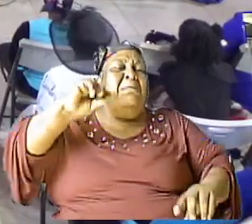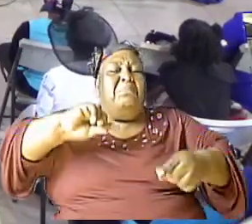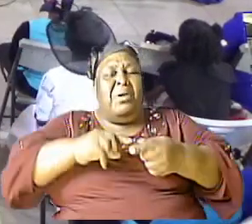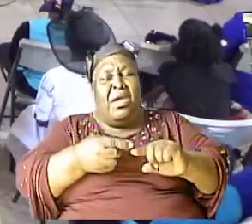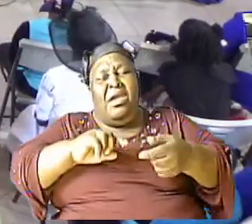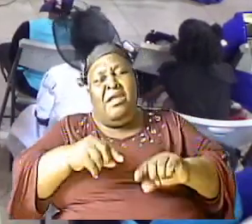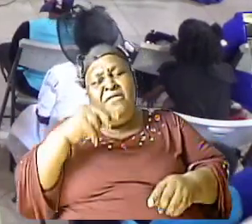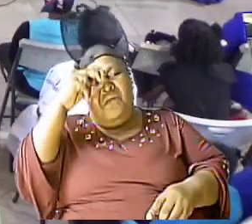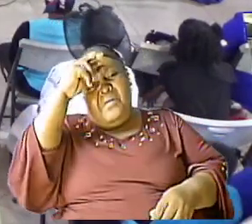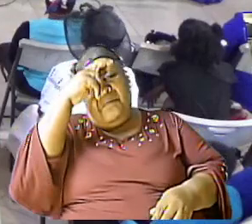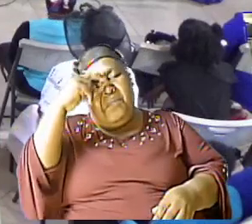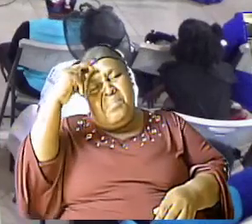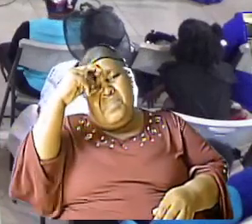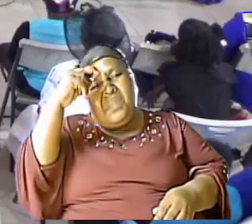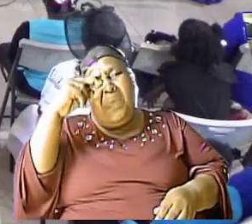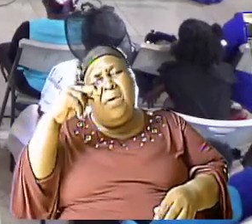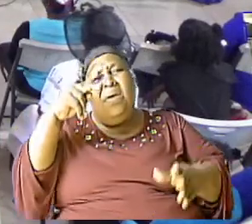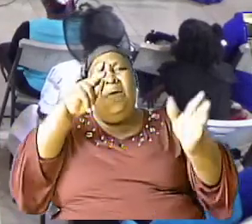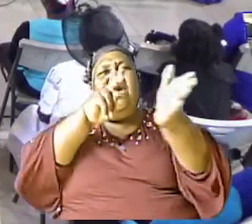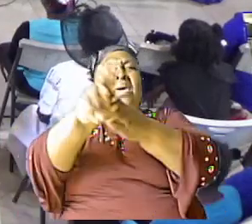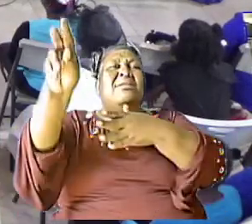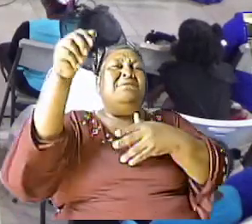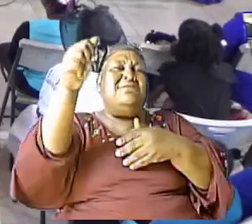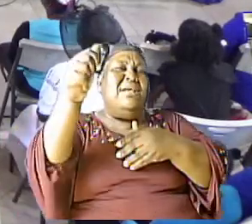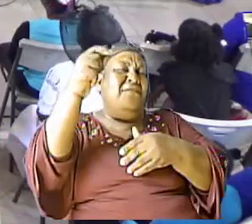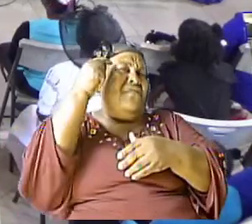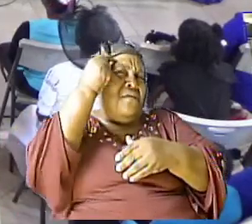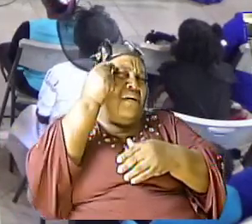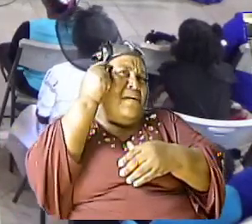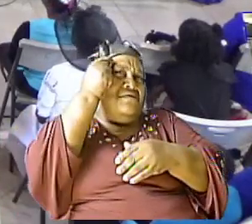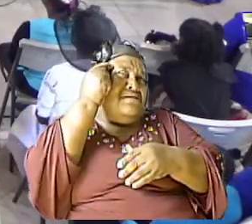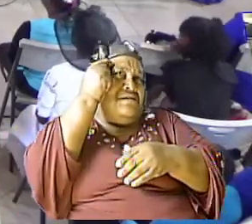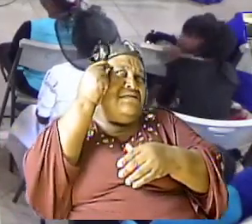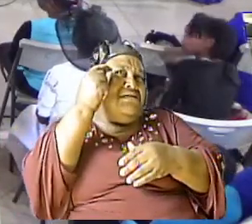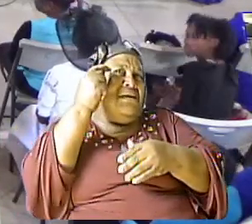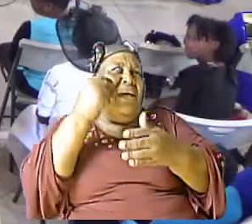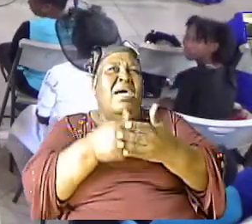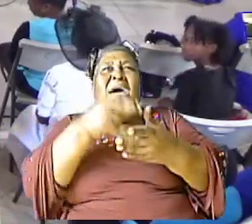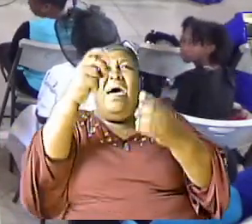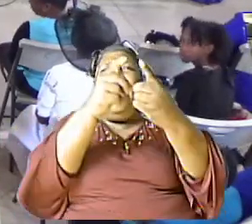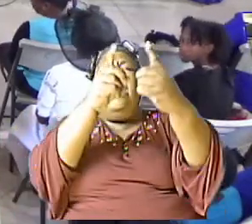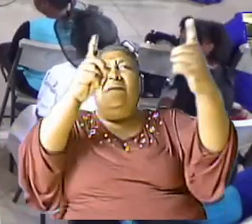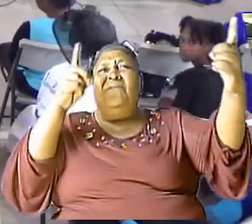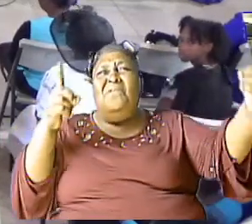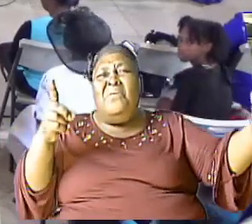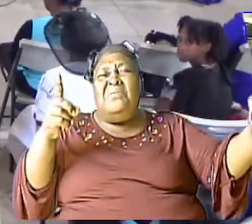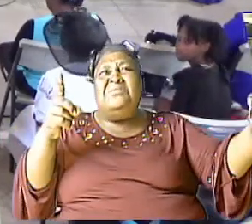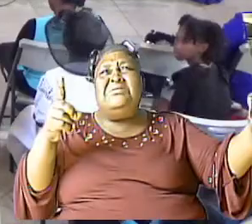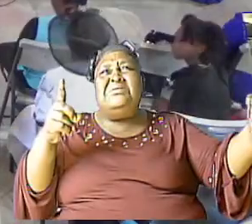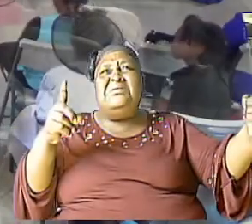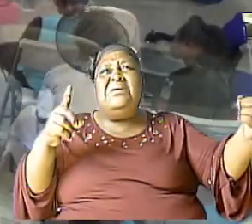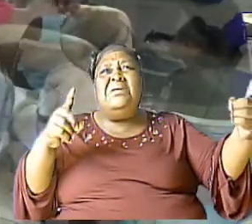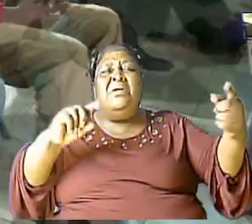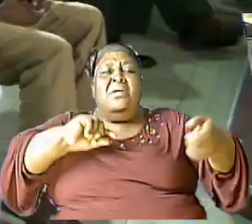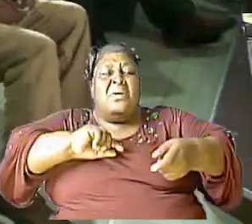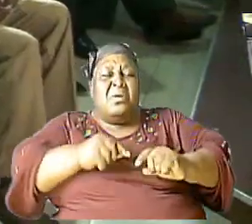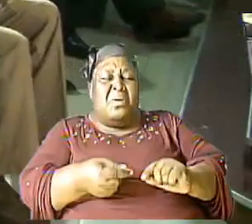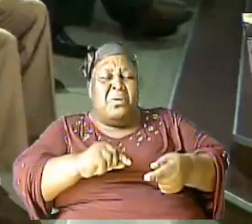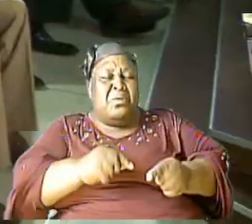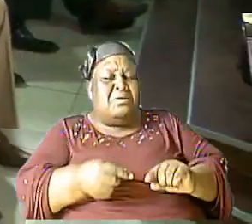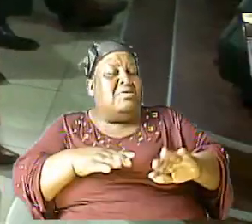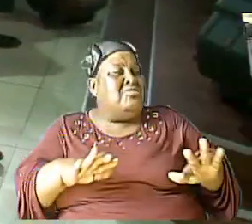memories, suicidal thoughts, high divorce rate, hurting